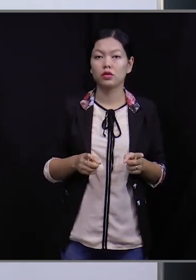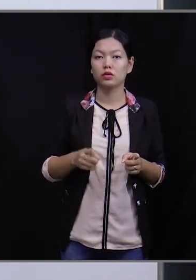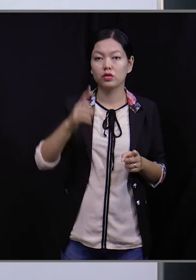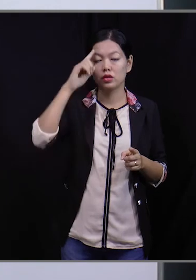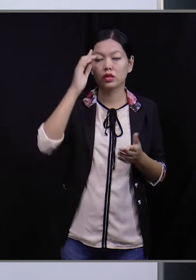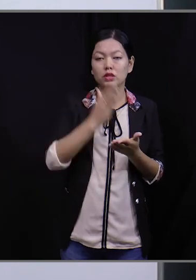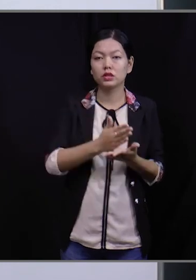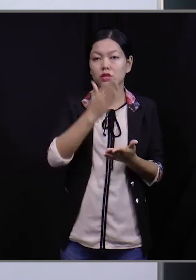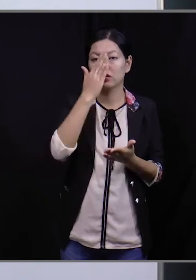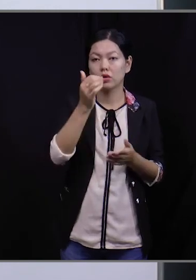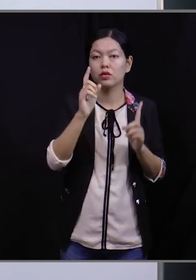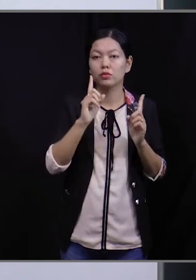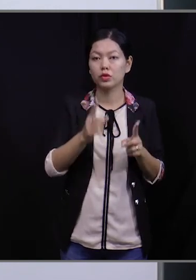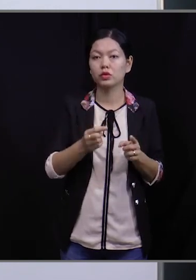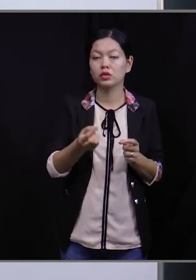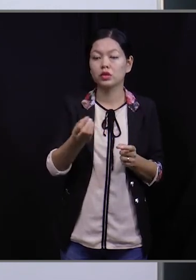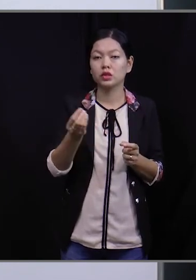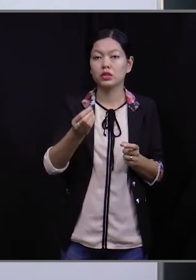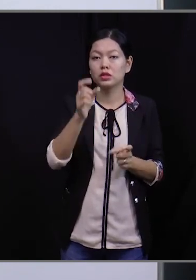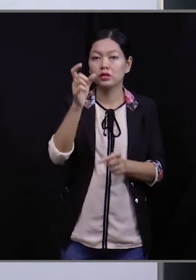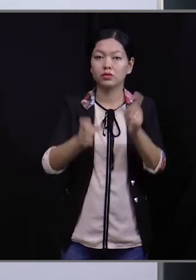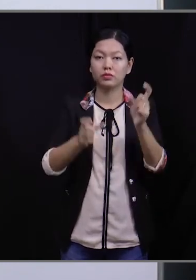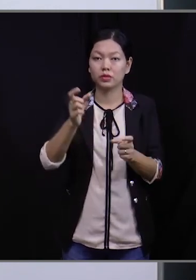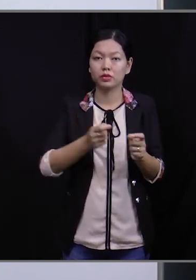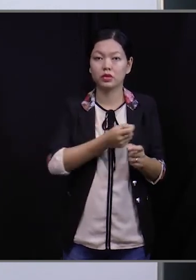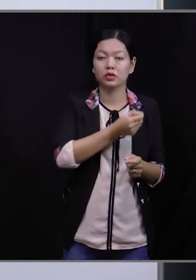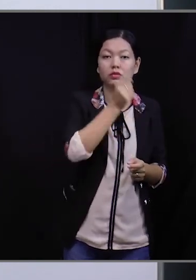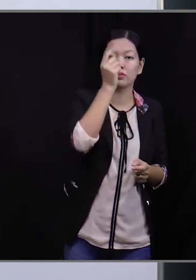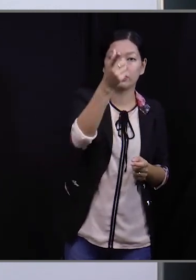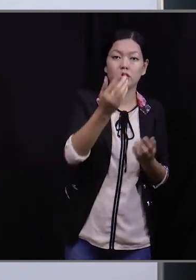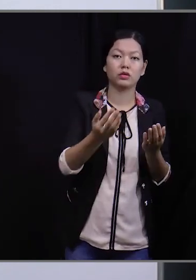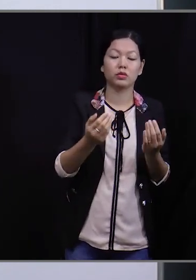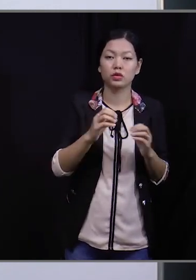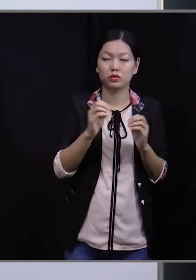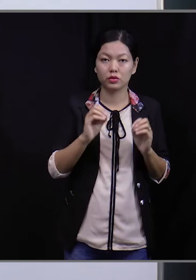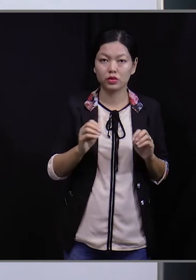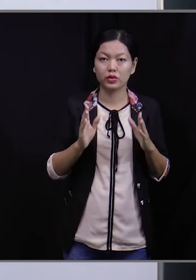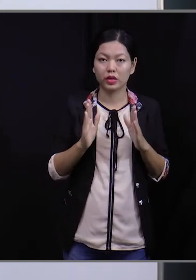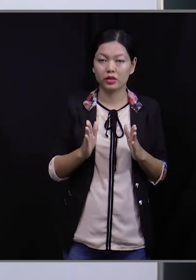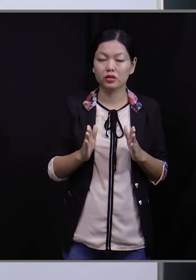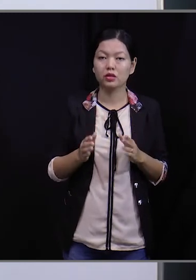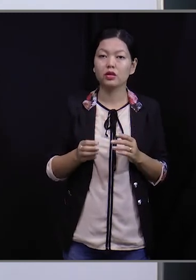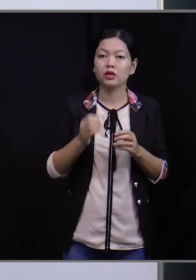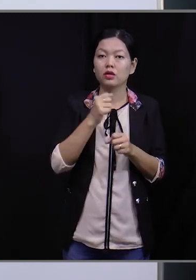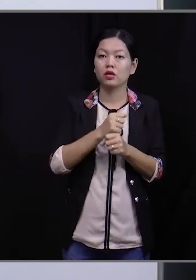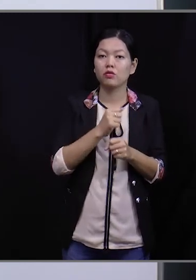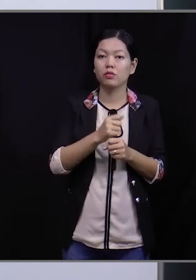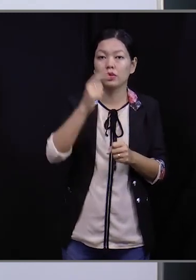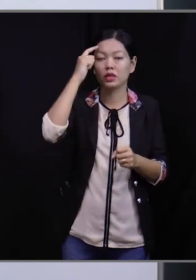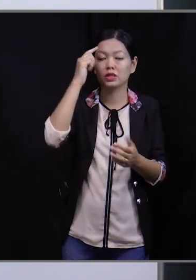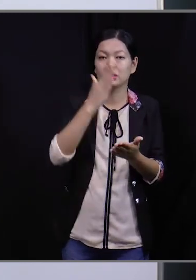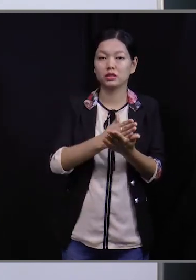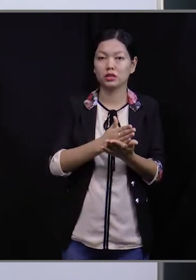time, taking care of the depression in the economy. So there are many